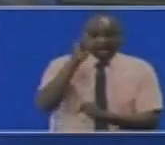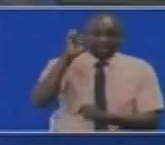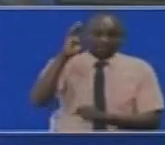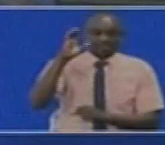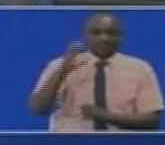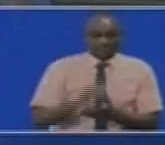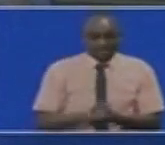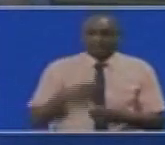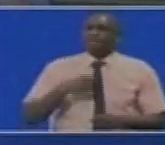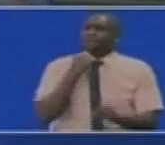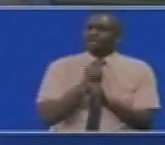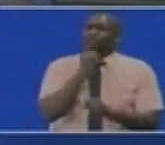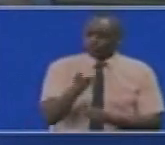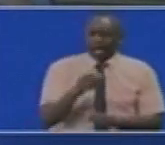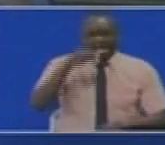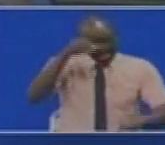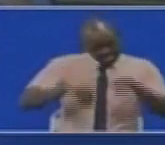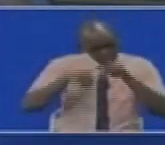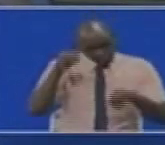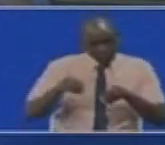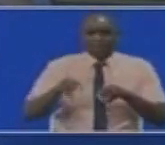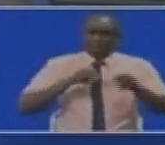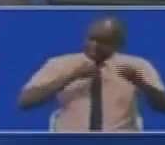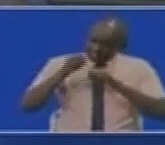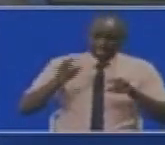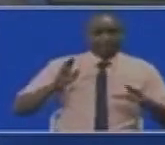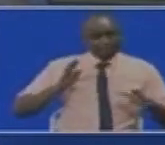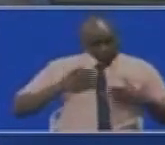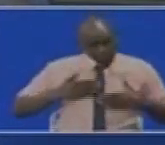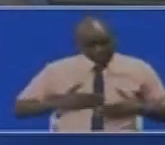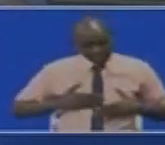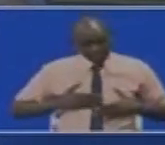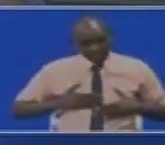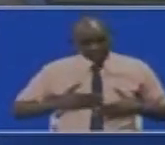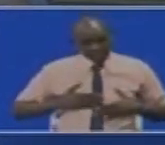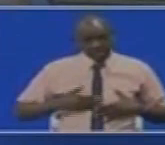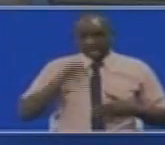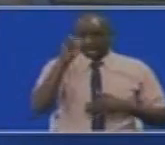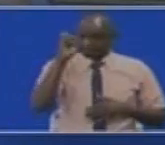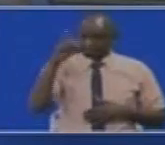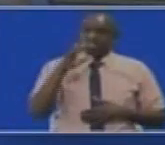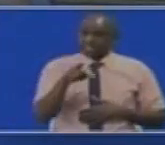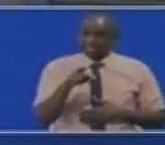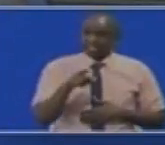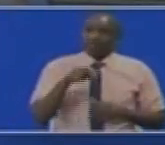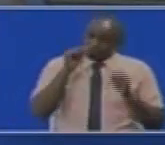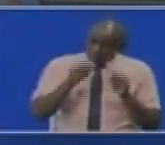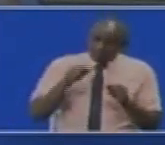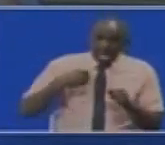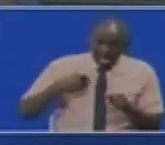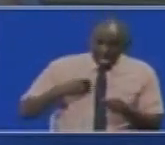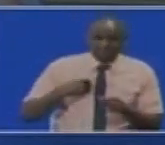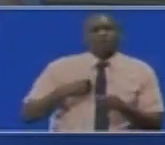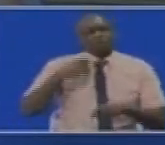It's making sure that the election monitoring management body, for instance the IEBC now, carries out a